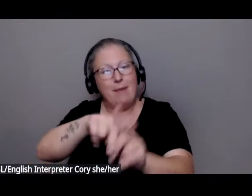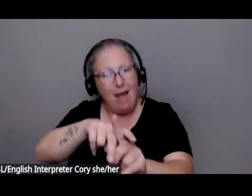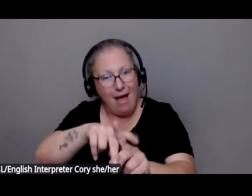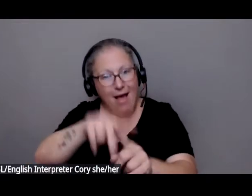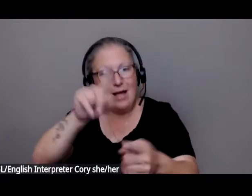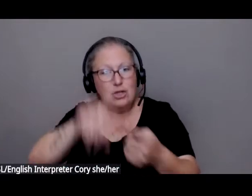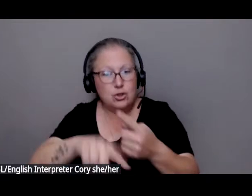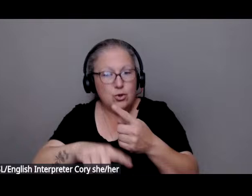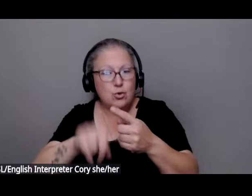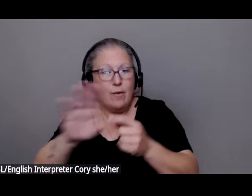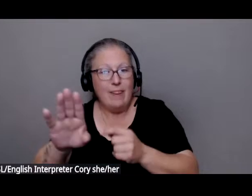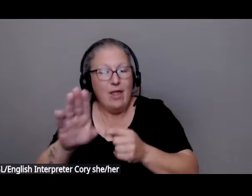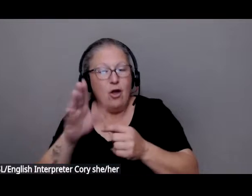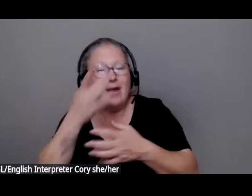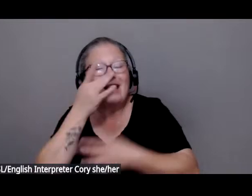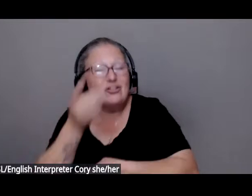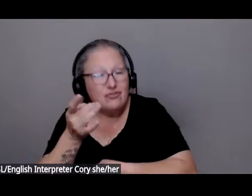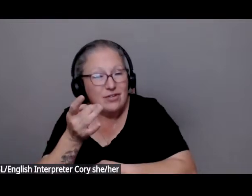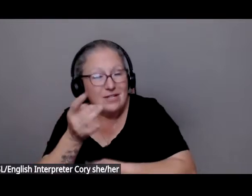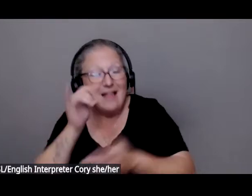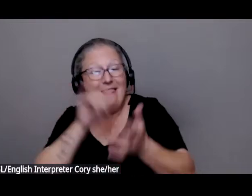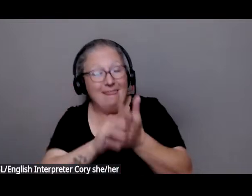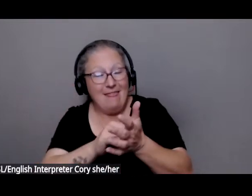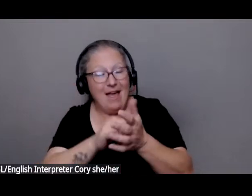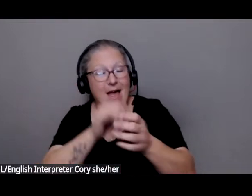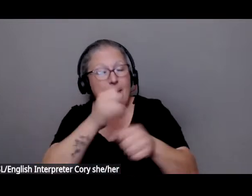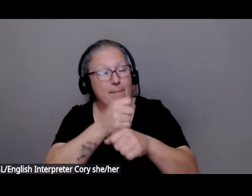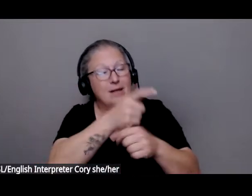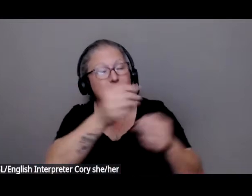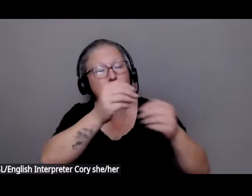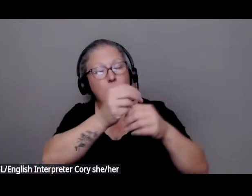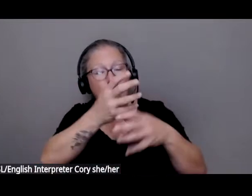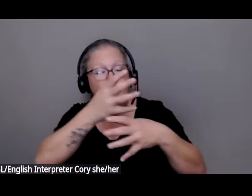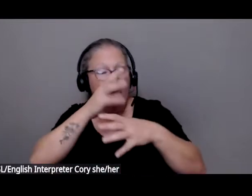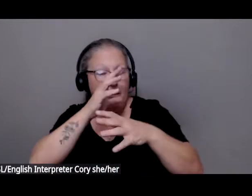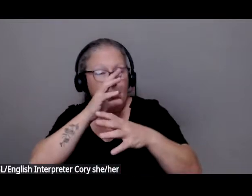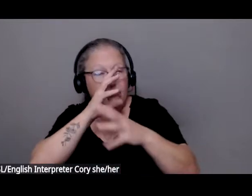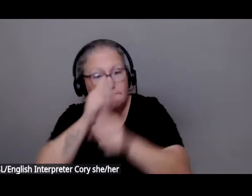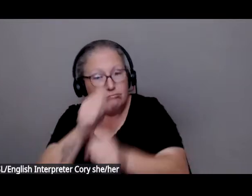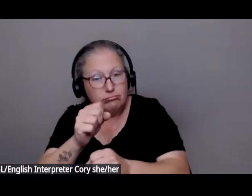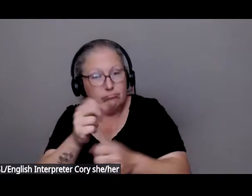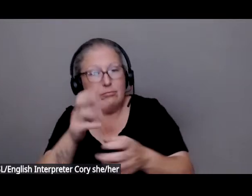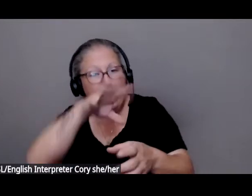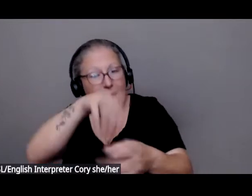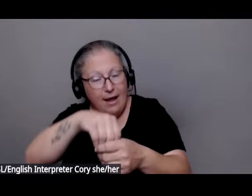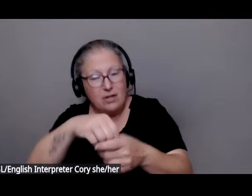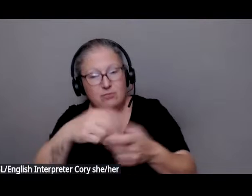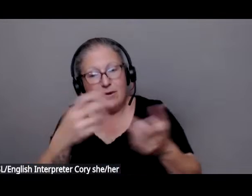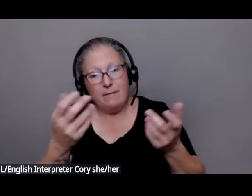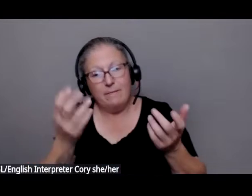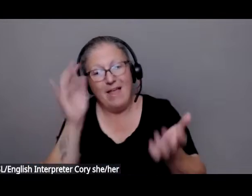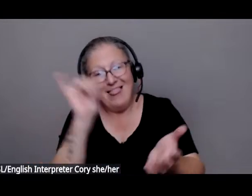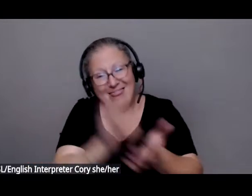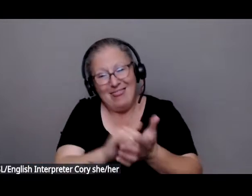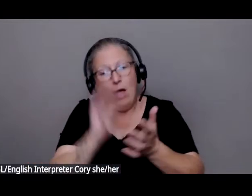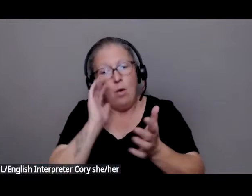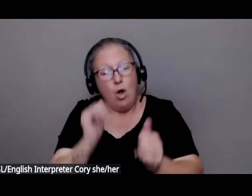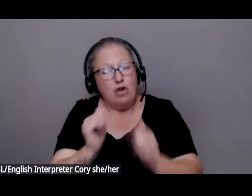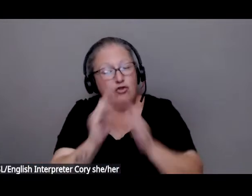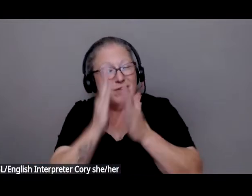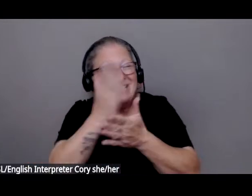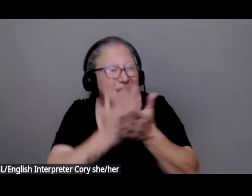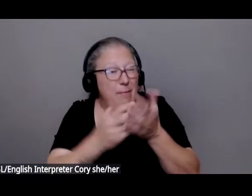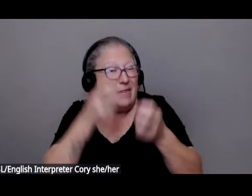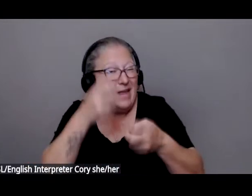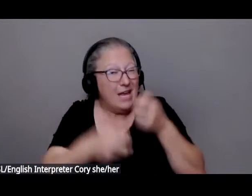to their interests, and that drives engagement. Yeah. So I feel like that's going to address some of our